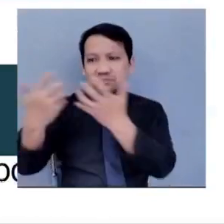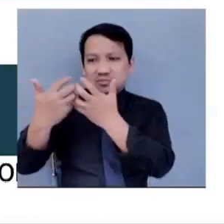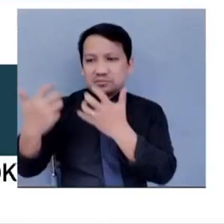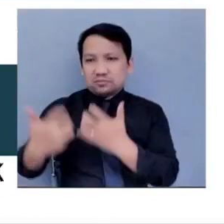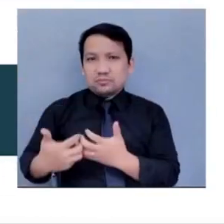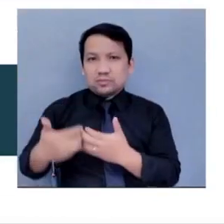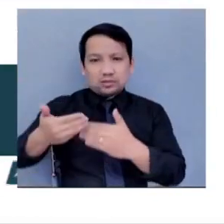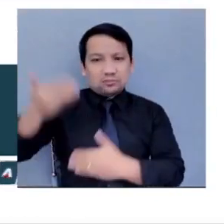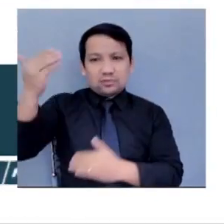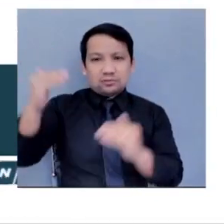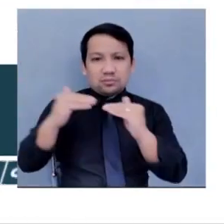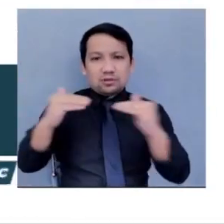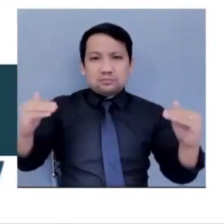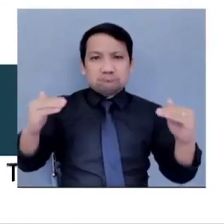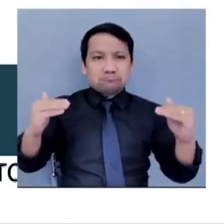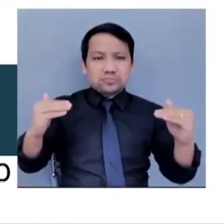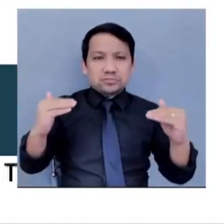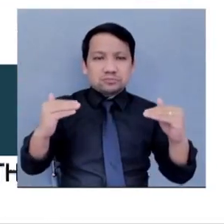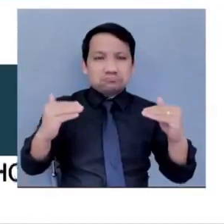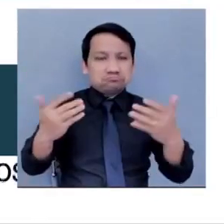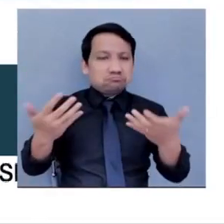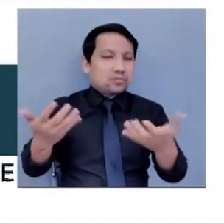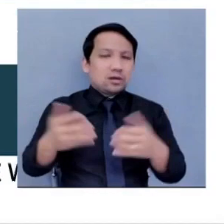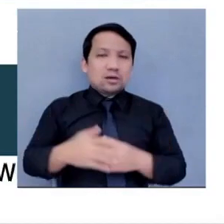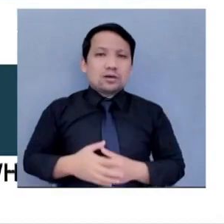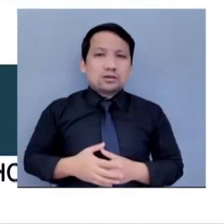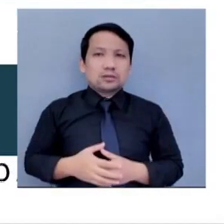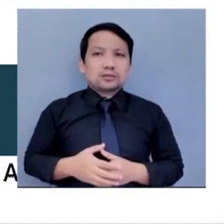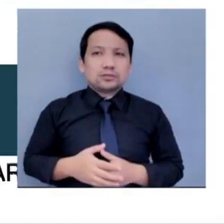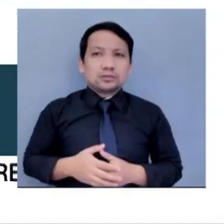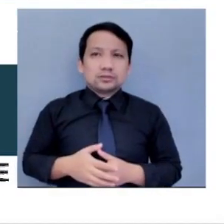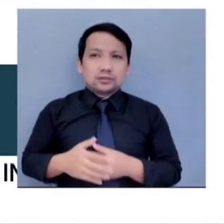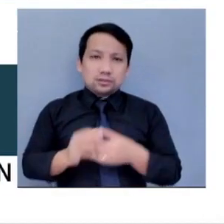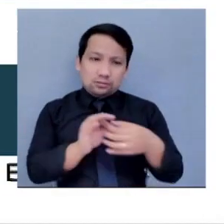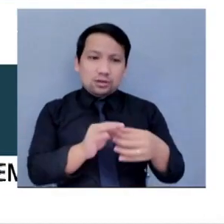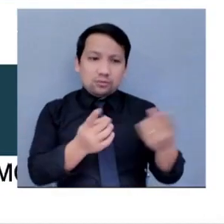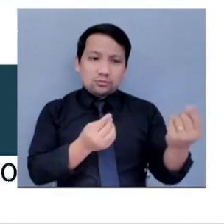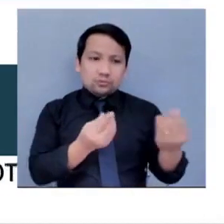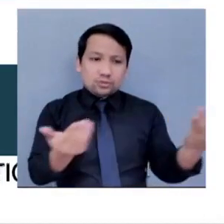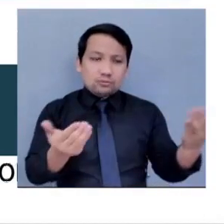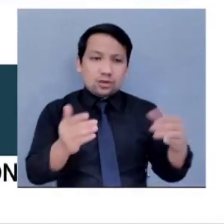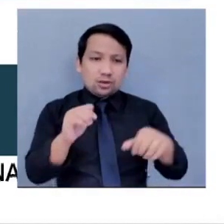high. So, and correspondingly, unemployment rate,